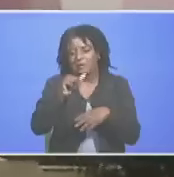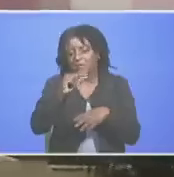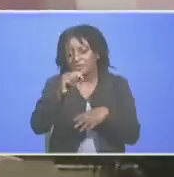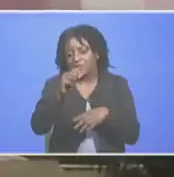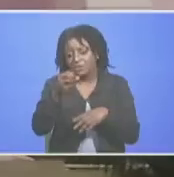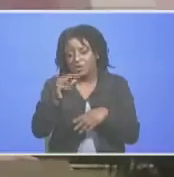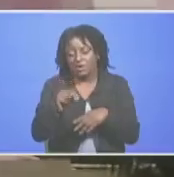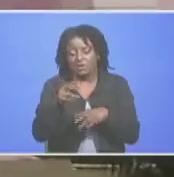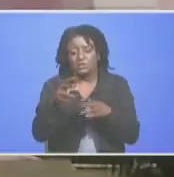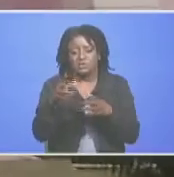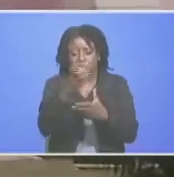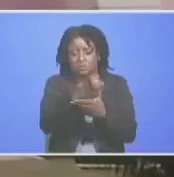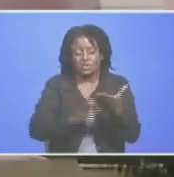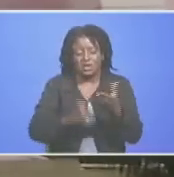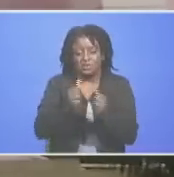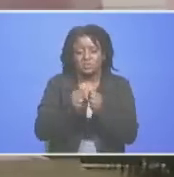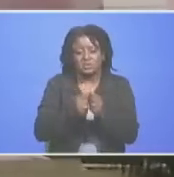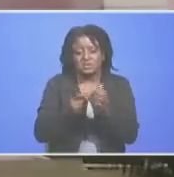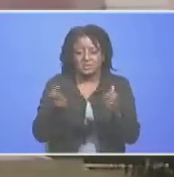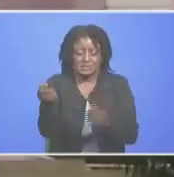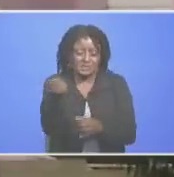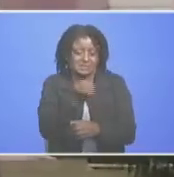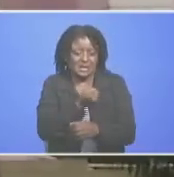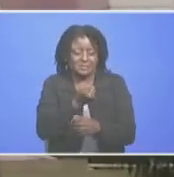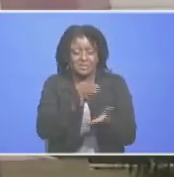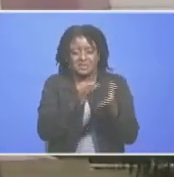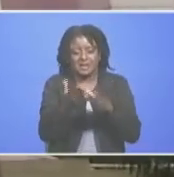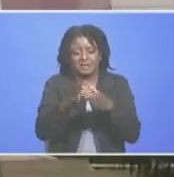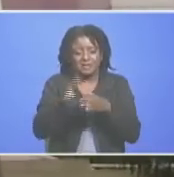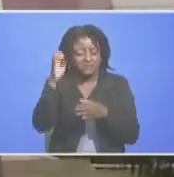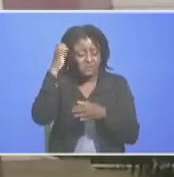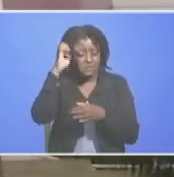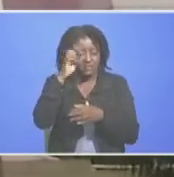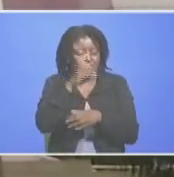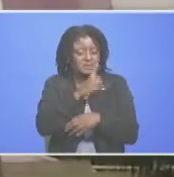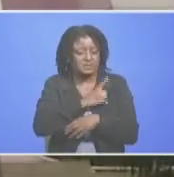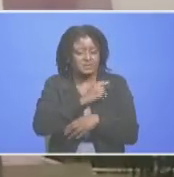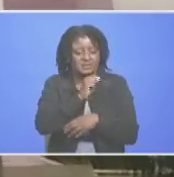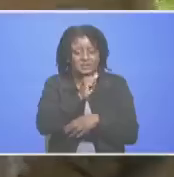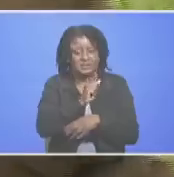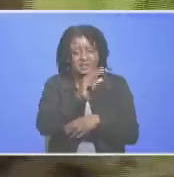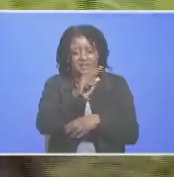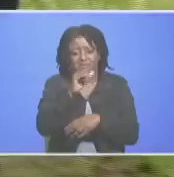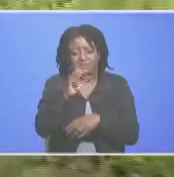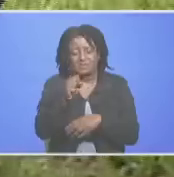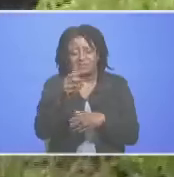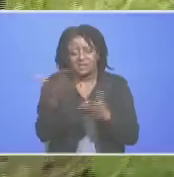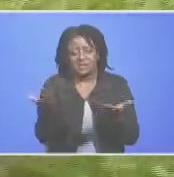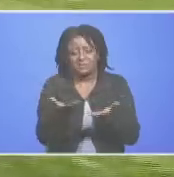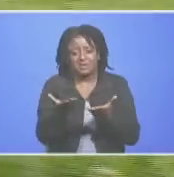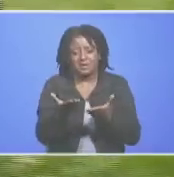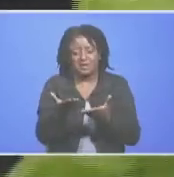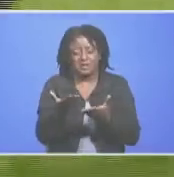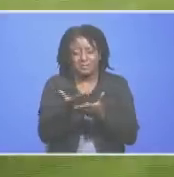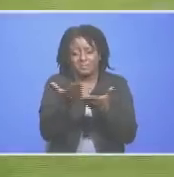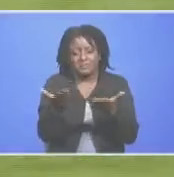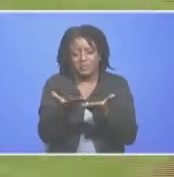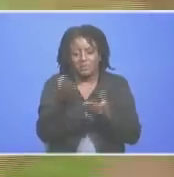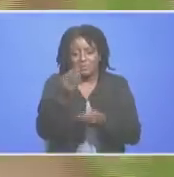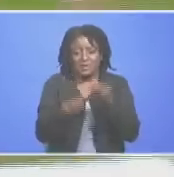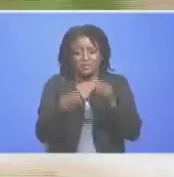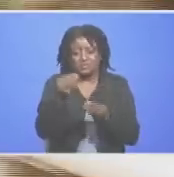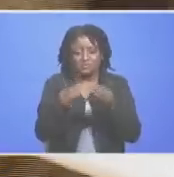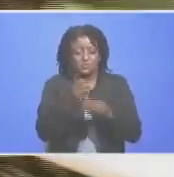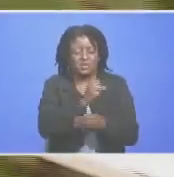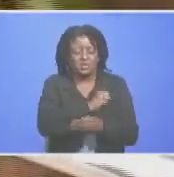with the stabbing death of Ernest Davis. The men appeared before Assistant Chief Magistrate Shubusala Swain. DeVoe and Fox